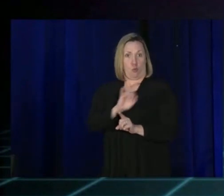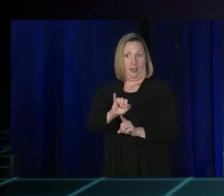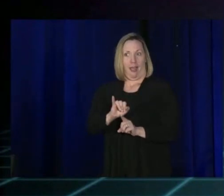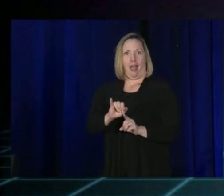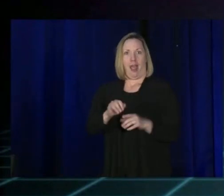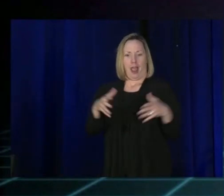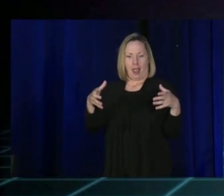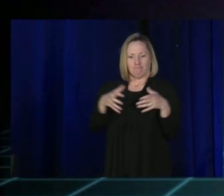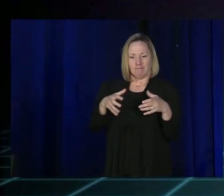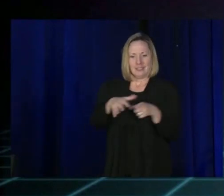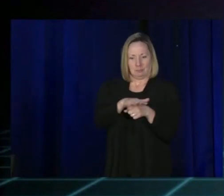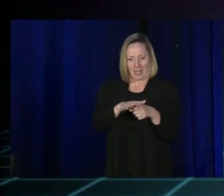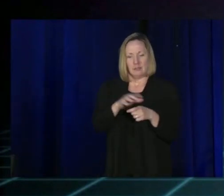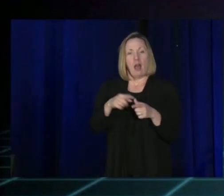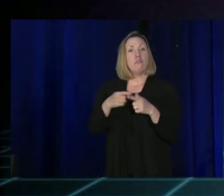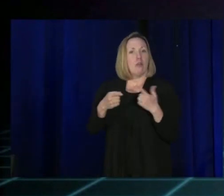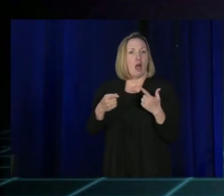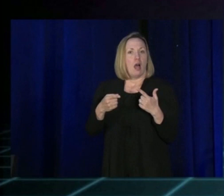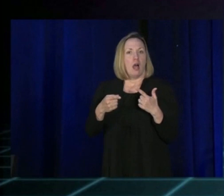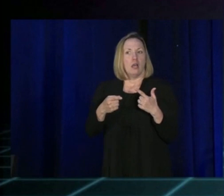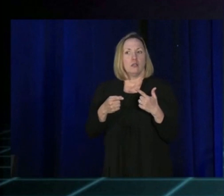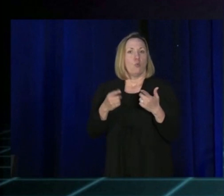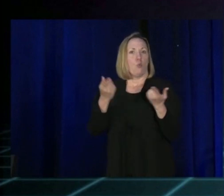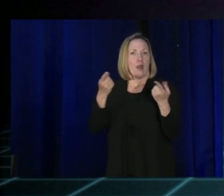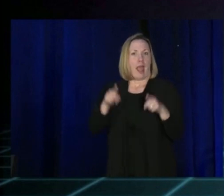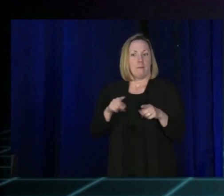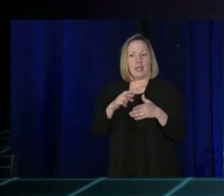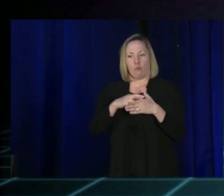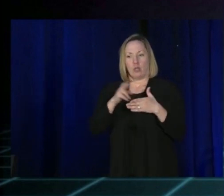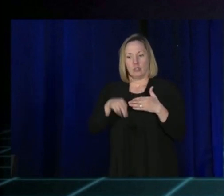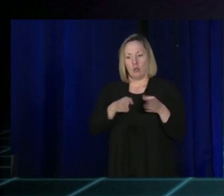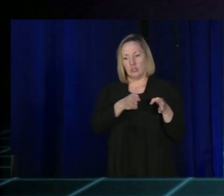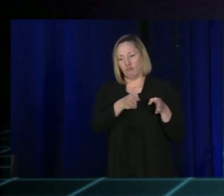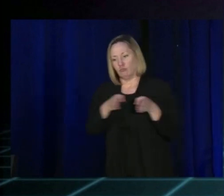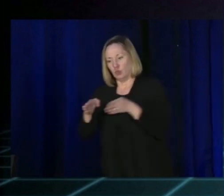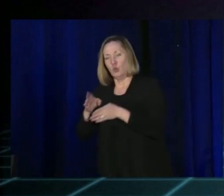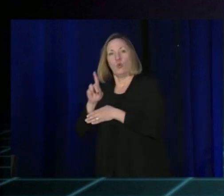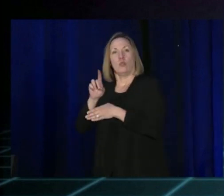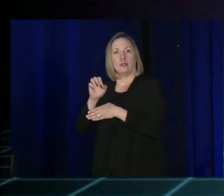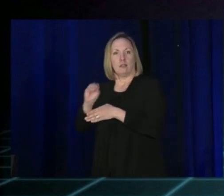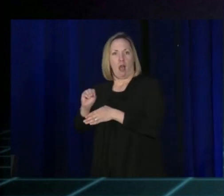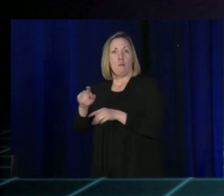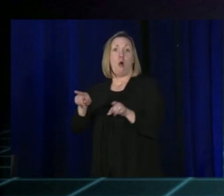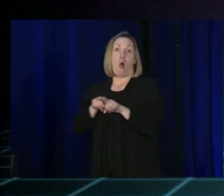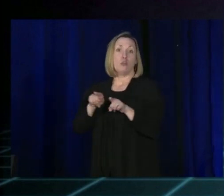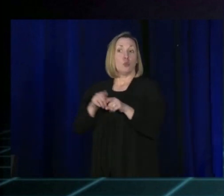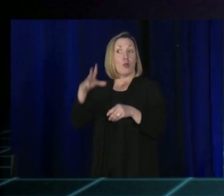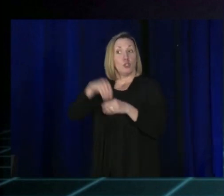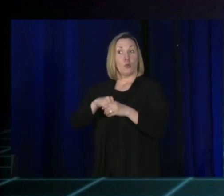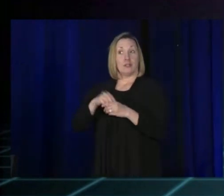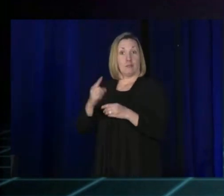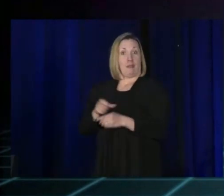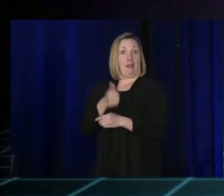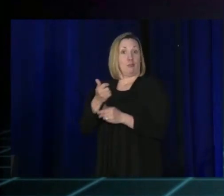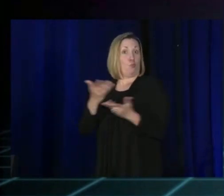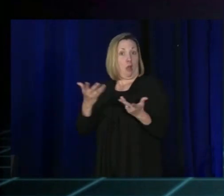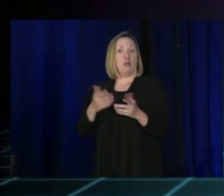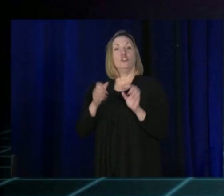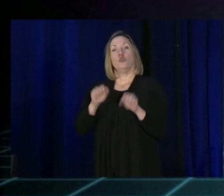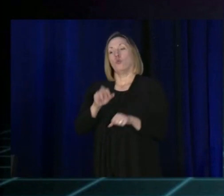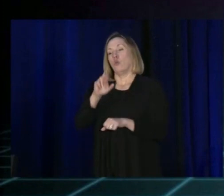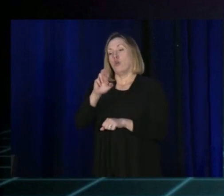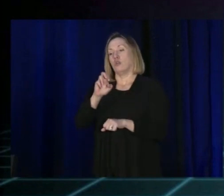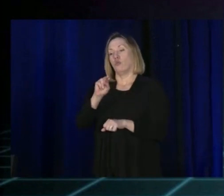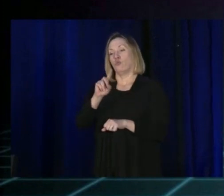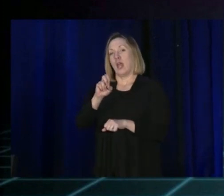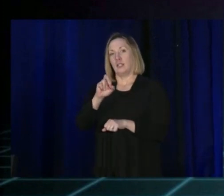it resulted or flushed to the DOM. And it also included another thing, which was to be able to render to a